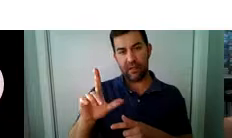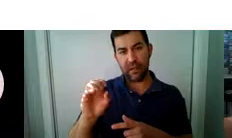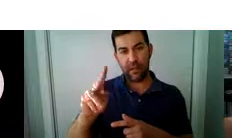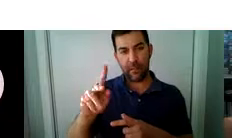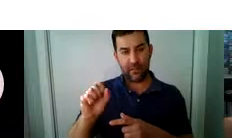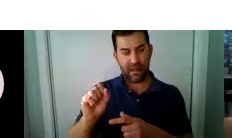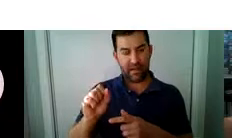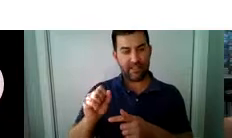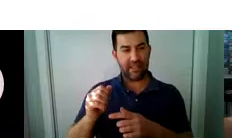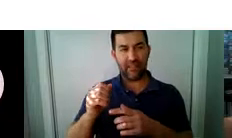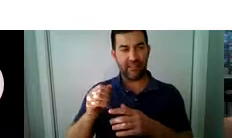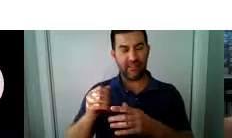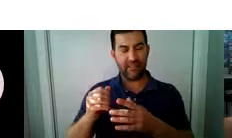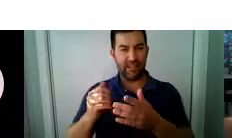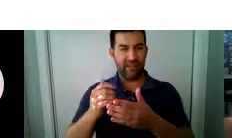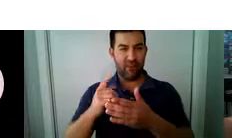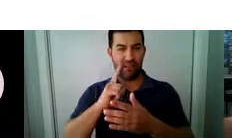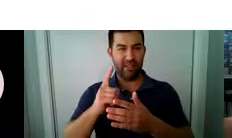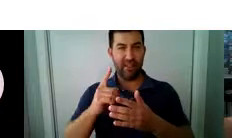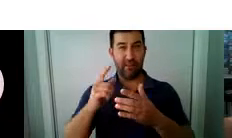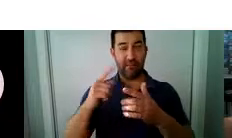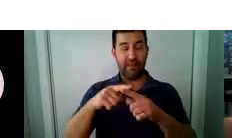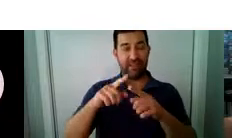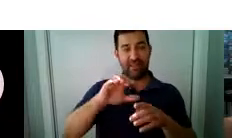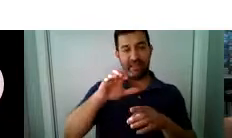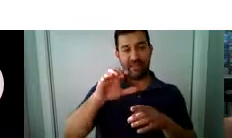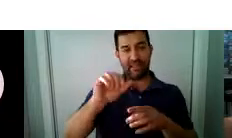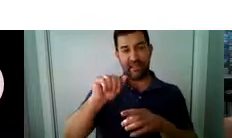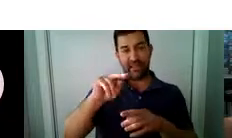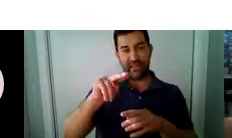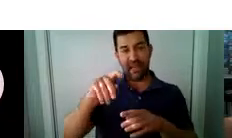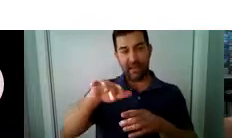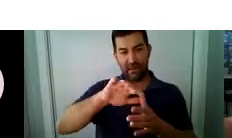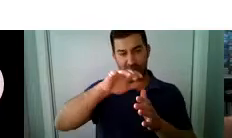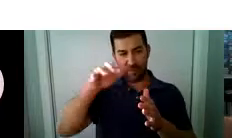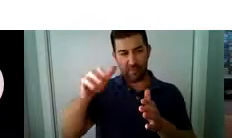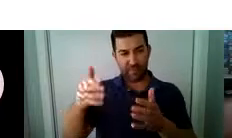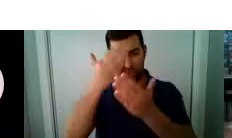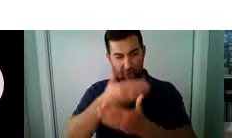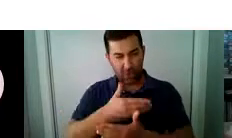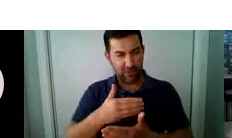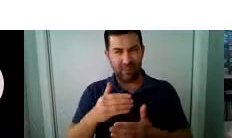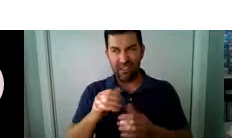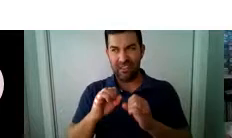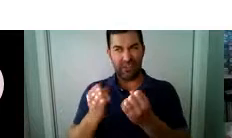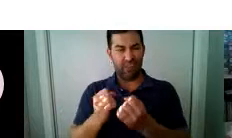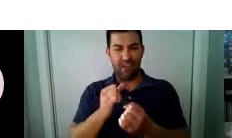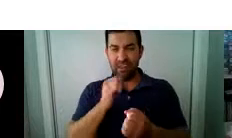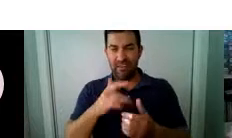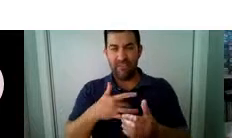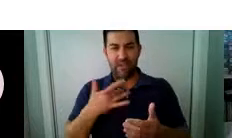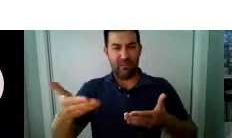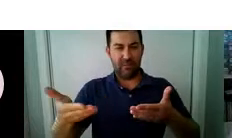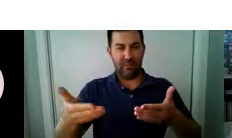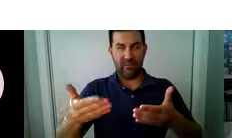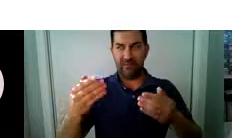as the existing canopy that's pretty dark and kind of doesn't make the station feel very welcome. And it also